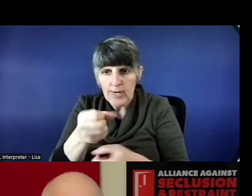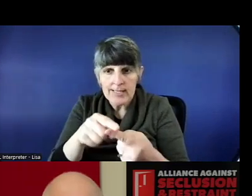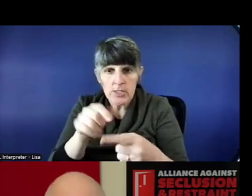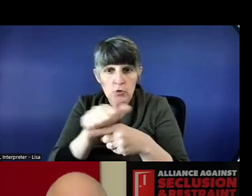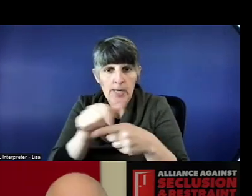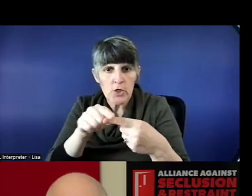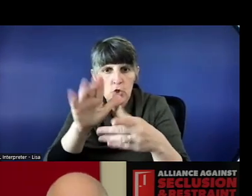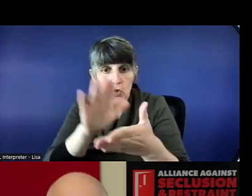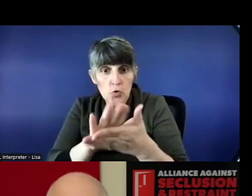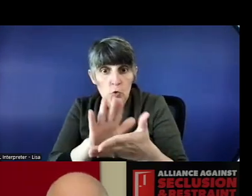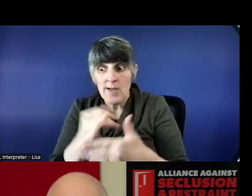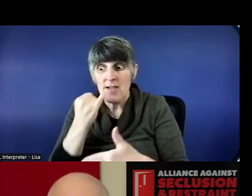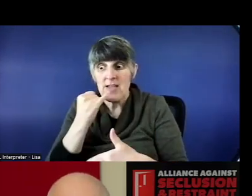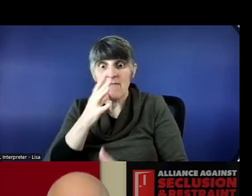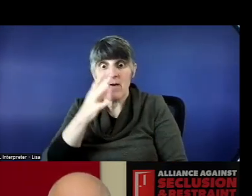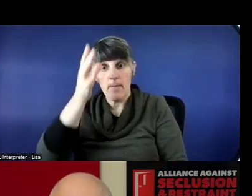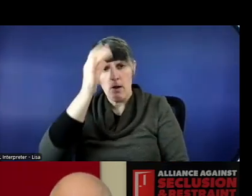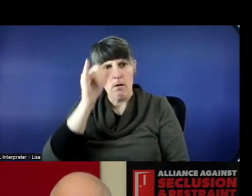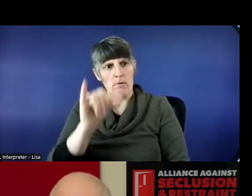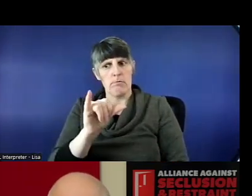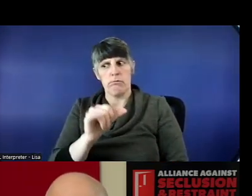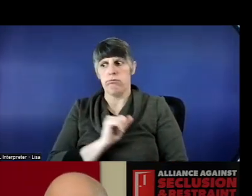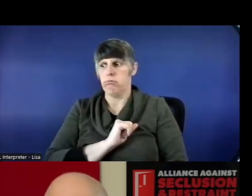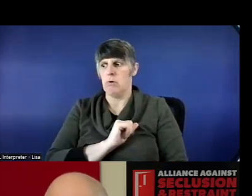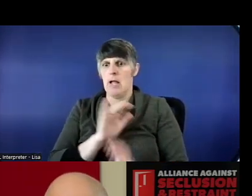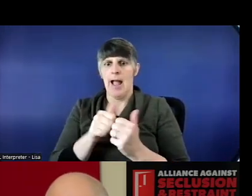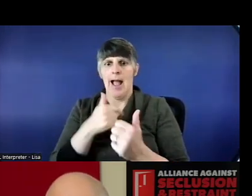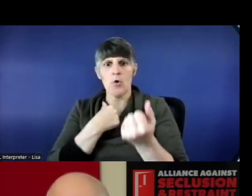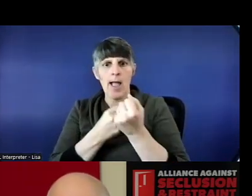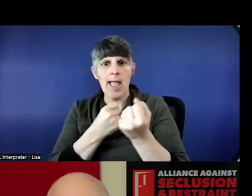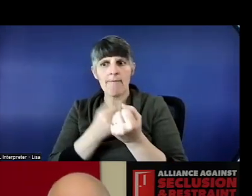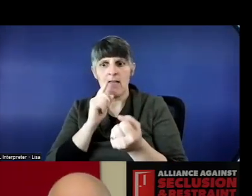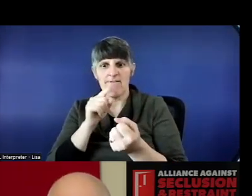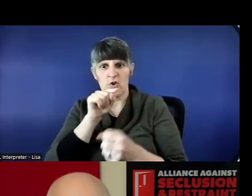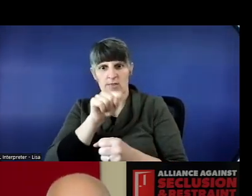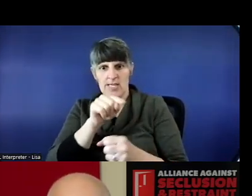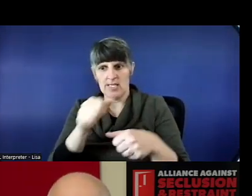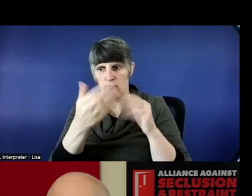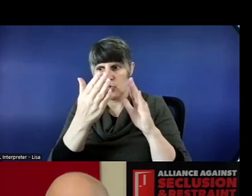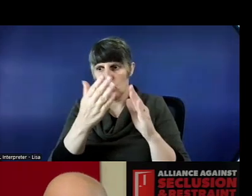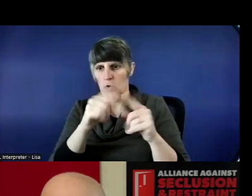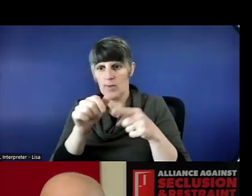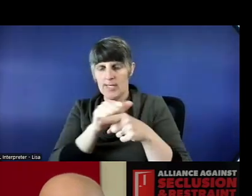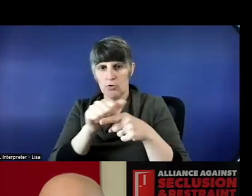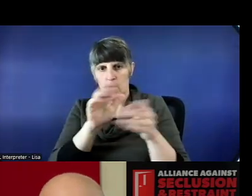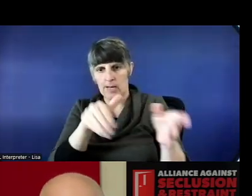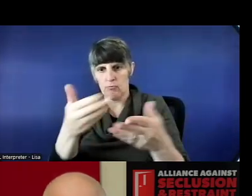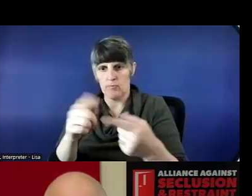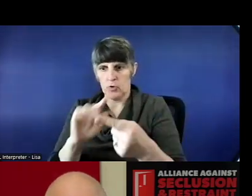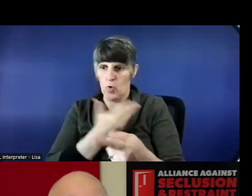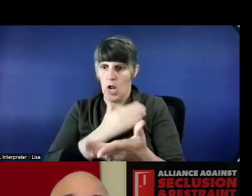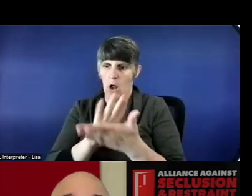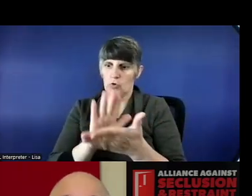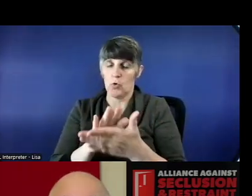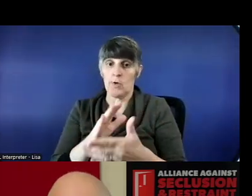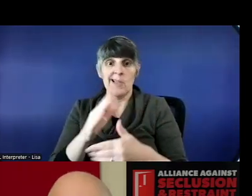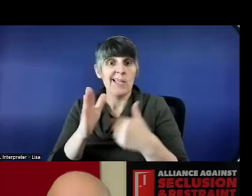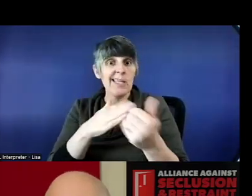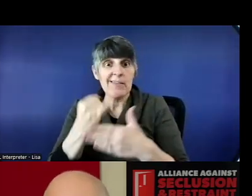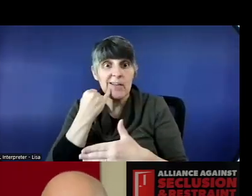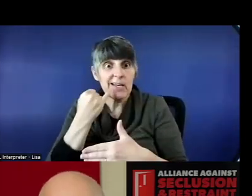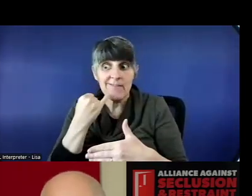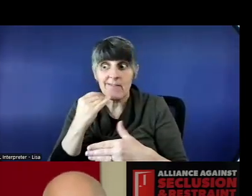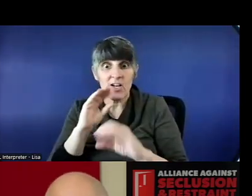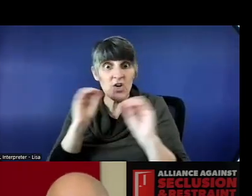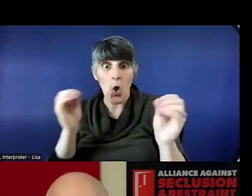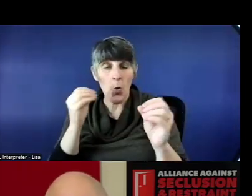school. If you're a parent, you might be thinking, oh, gee, how do I advocate to bring these approaches or this training into our school district? Even if you happen not to be